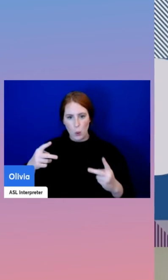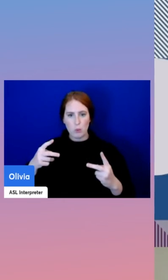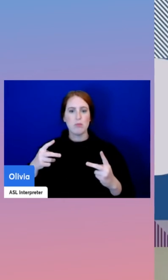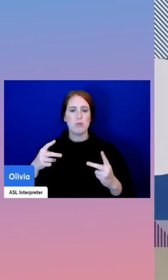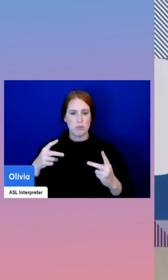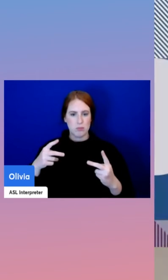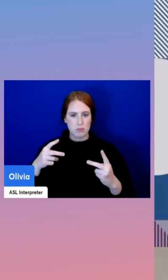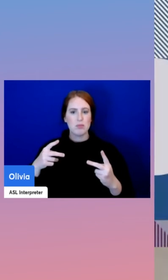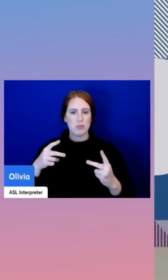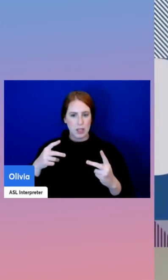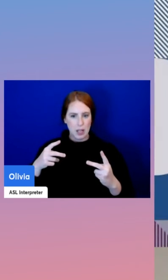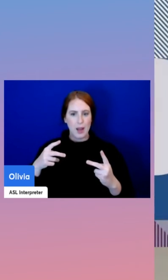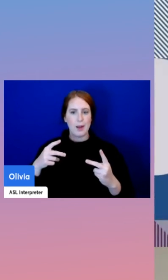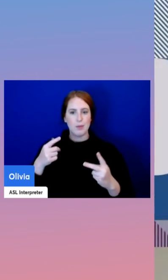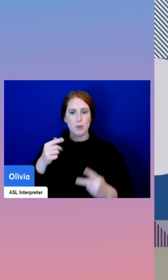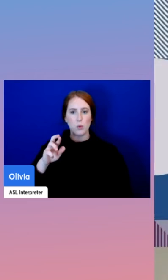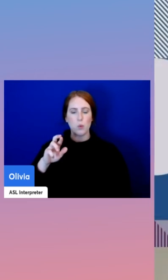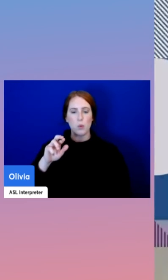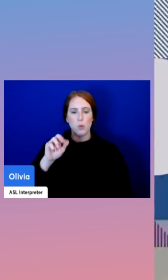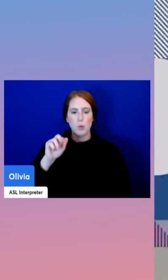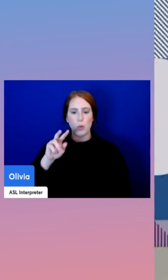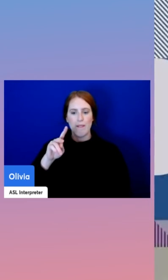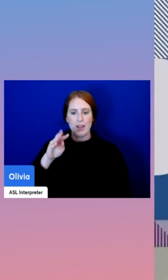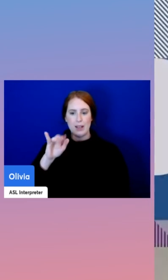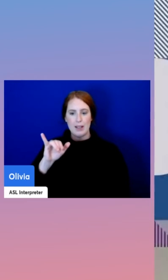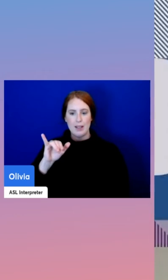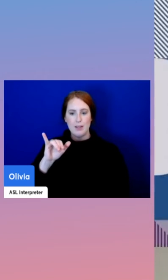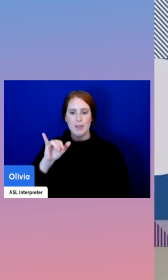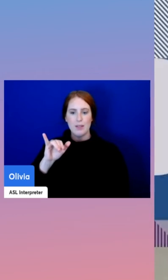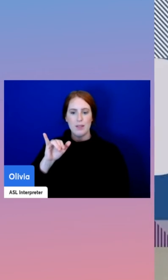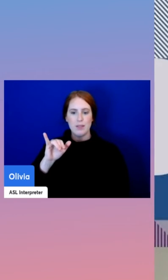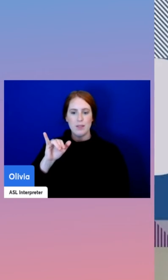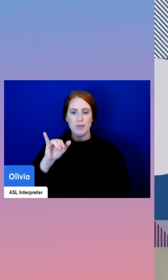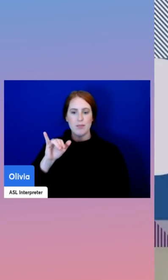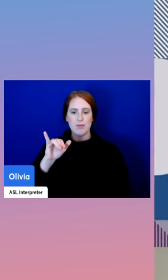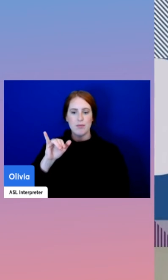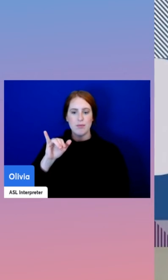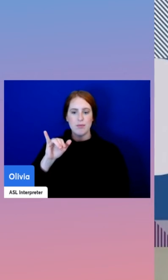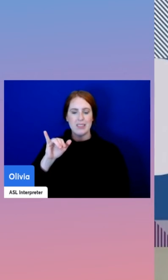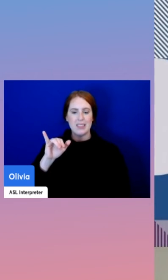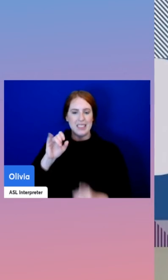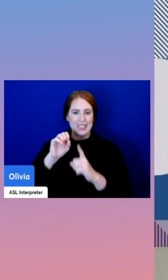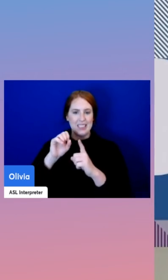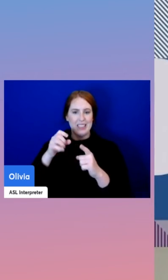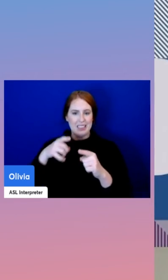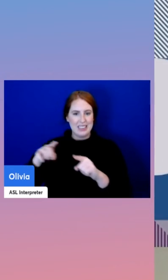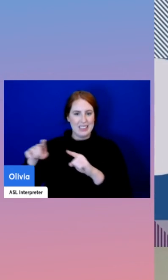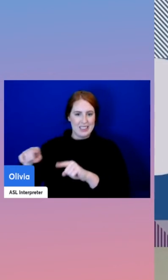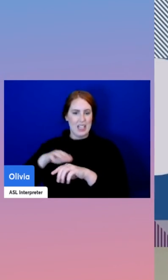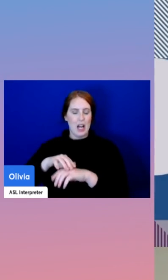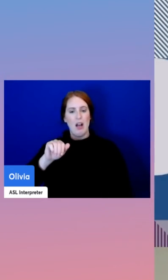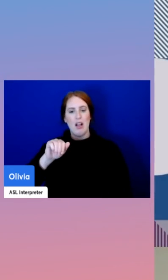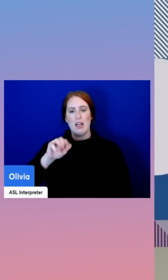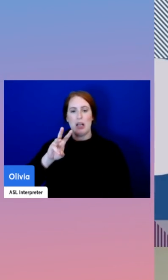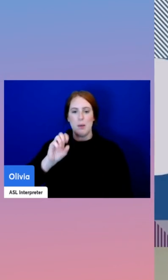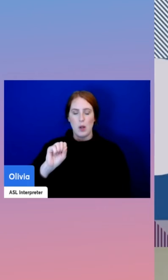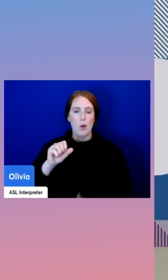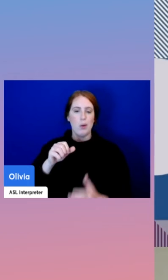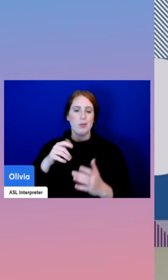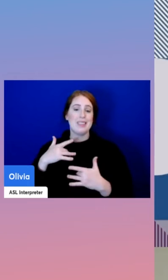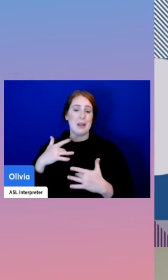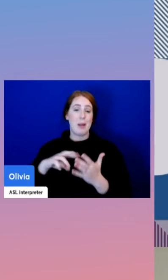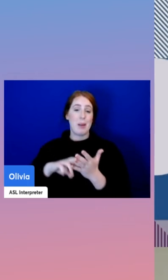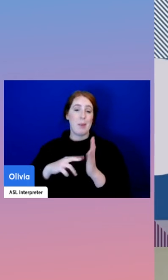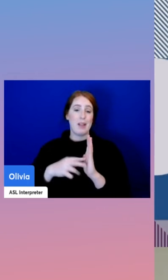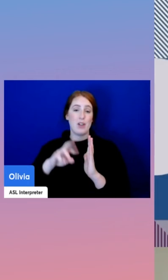So as you know, this is not an easy process. Oftentimes it means recoding a lot of things, being able to